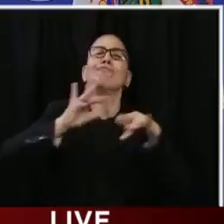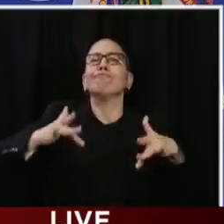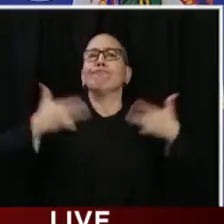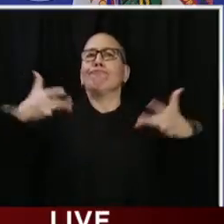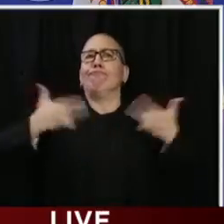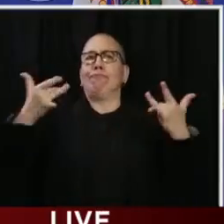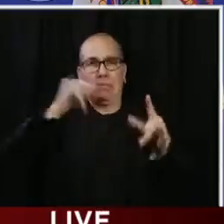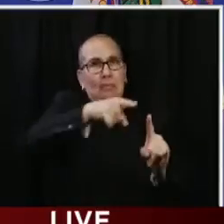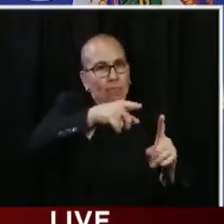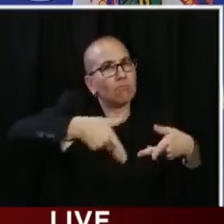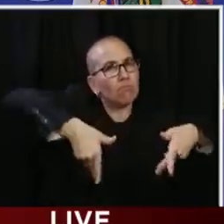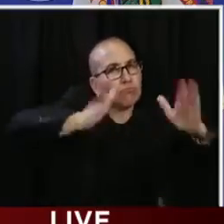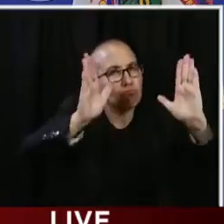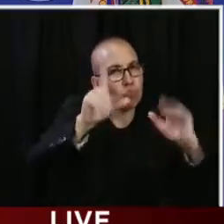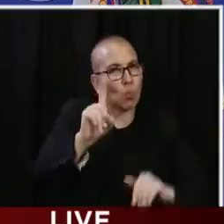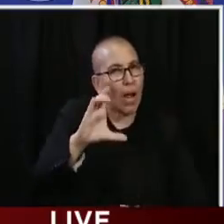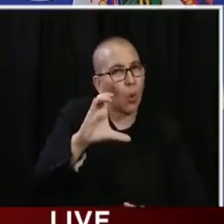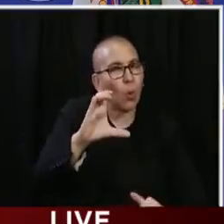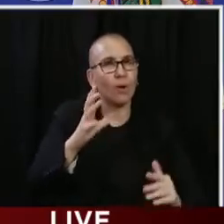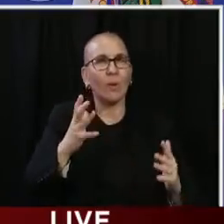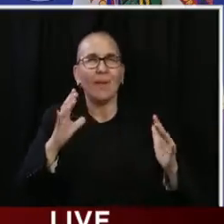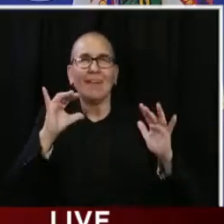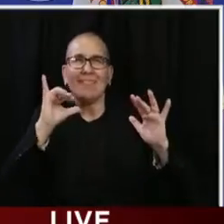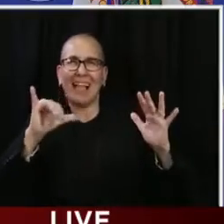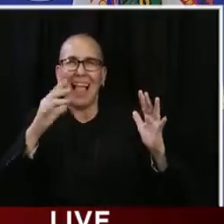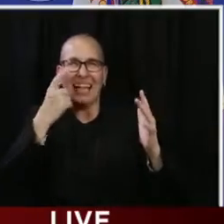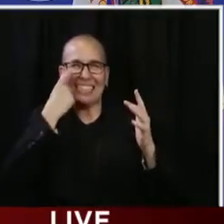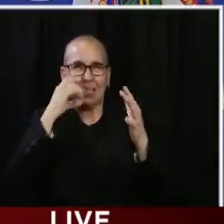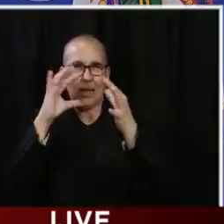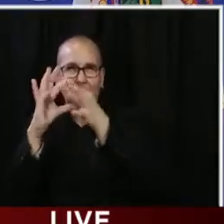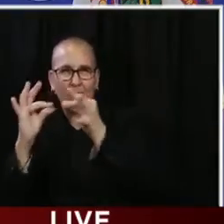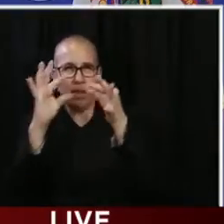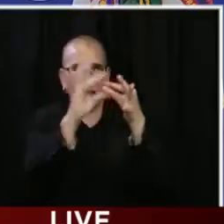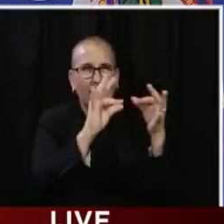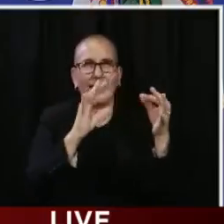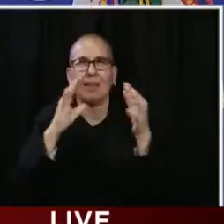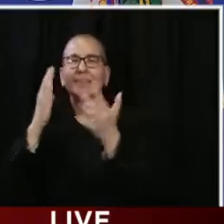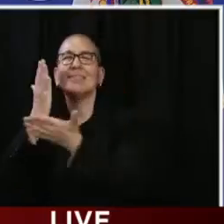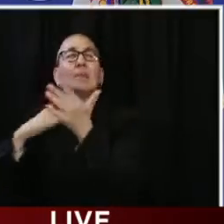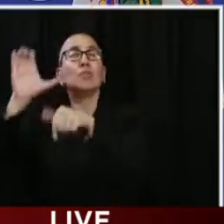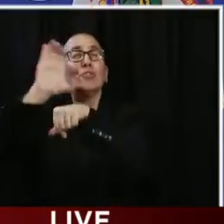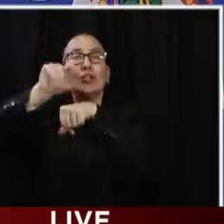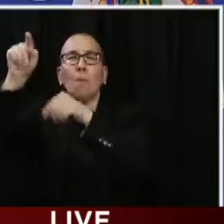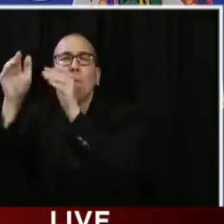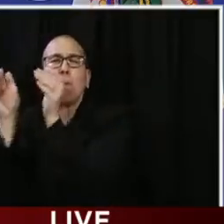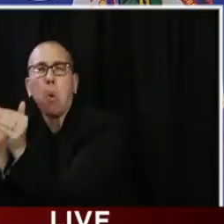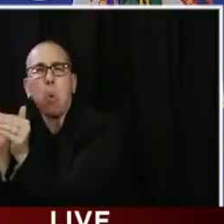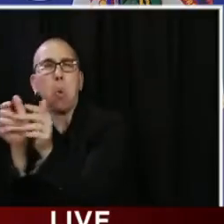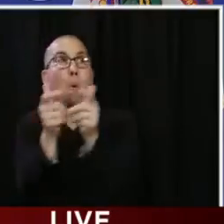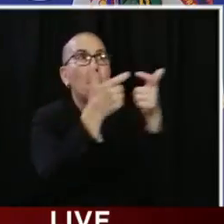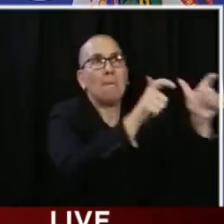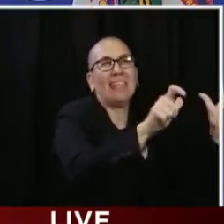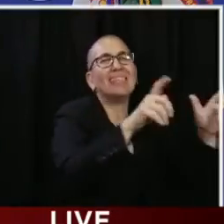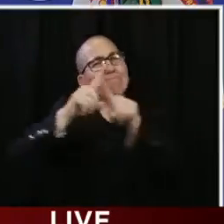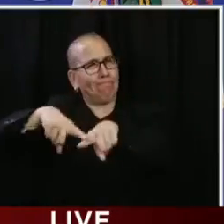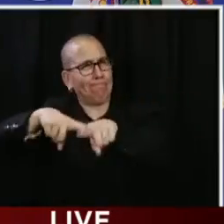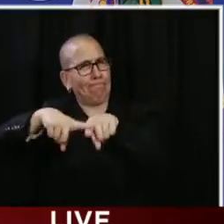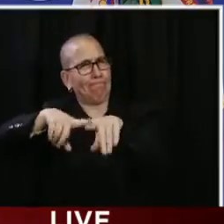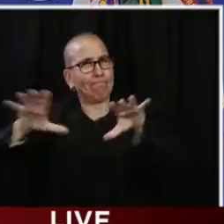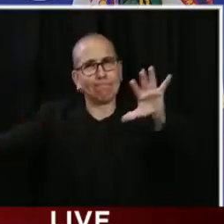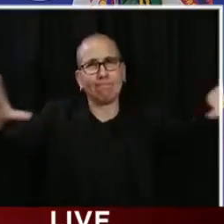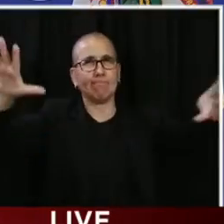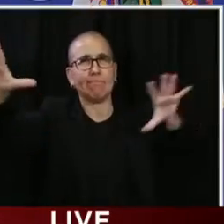right ensures we have to keep a cap on the total number that can be there. And then required masks. And then we got to try to do some new things here. We got to limit things like